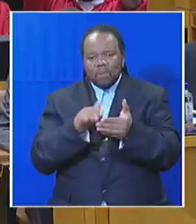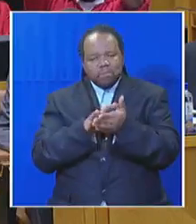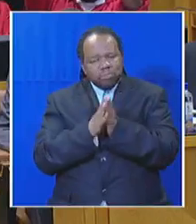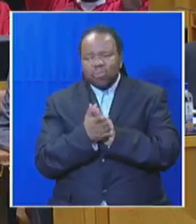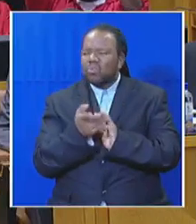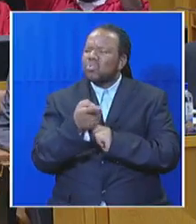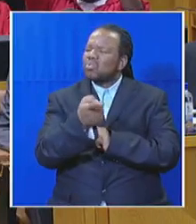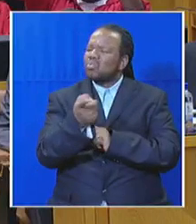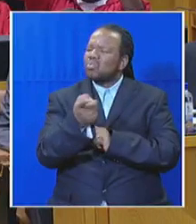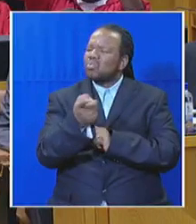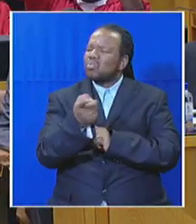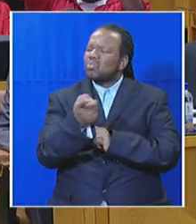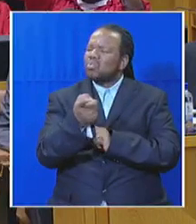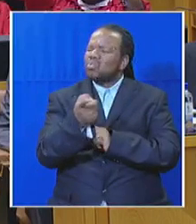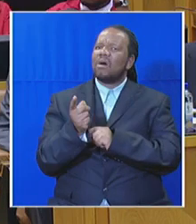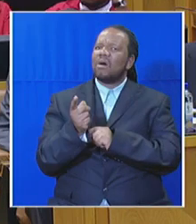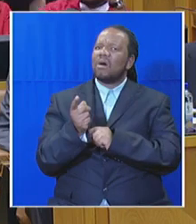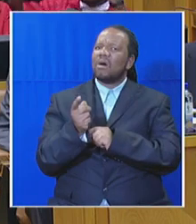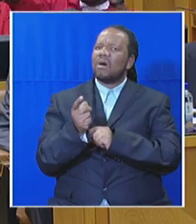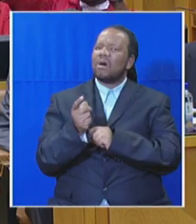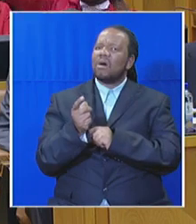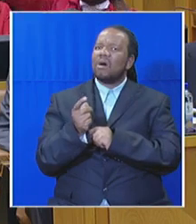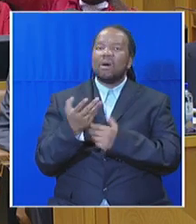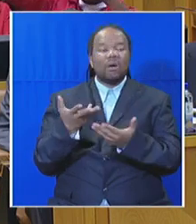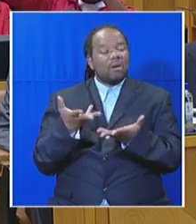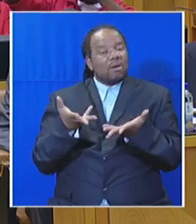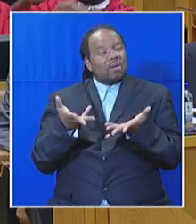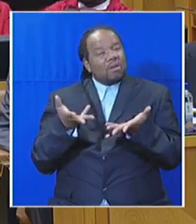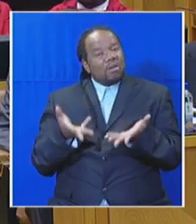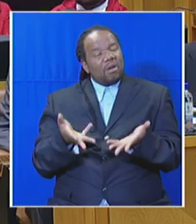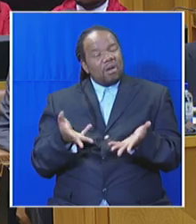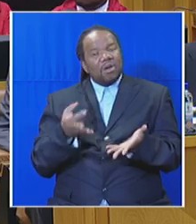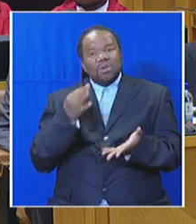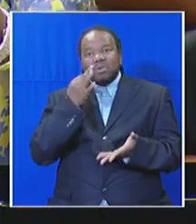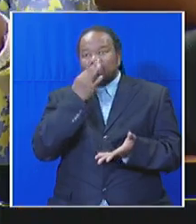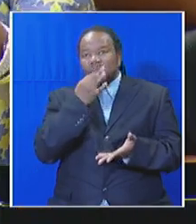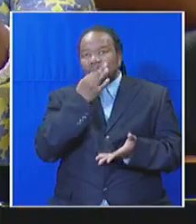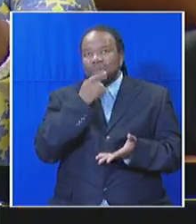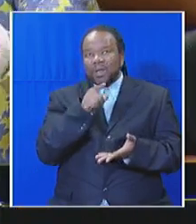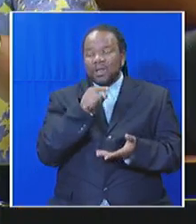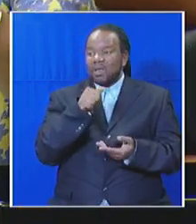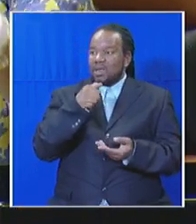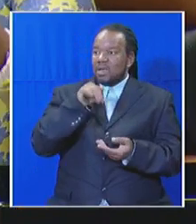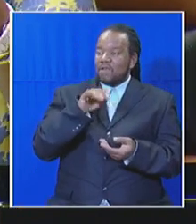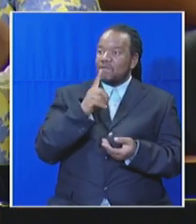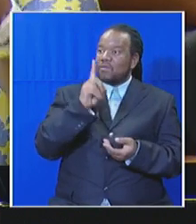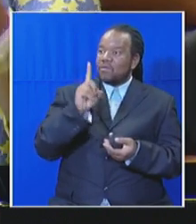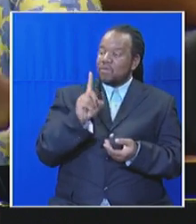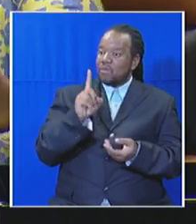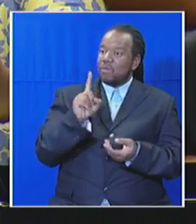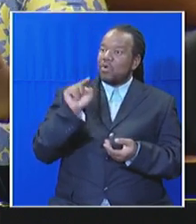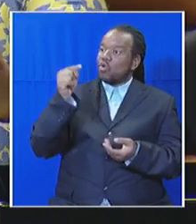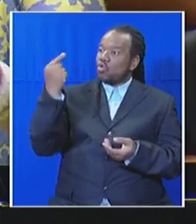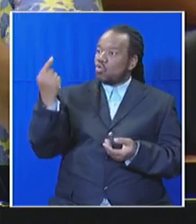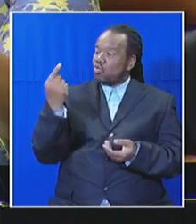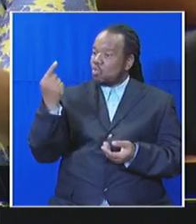are. Because now you are saying, unless we recognize you and allow only